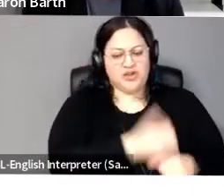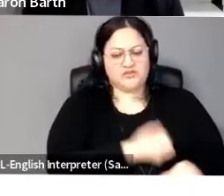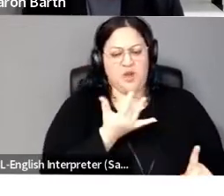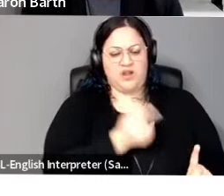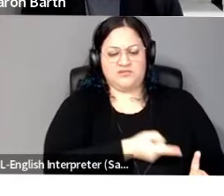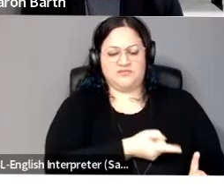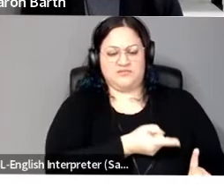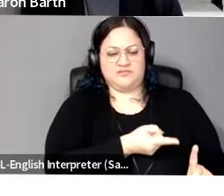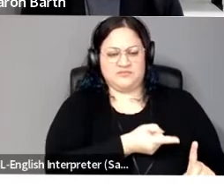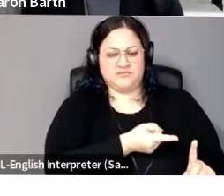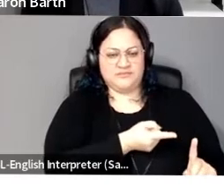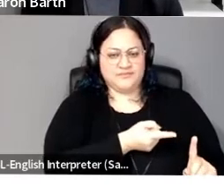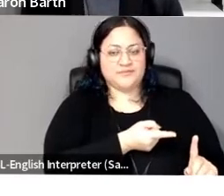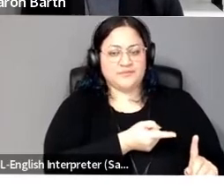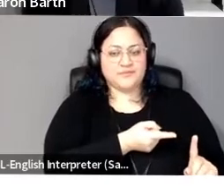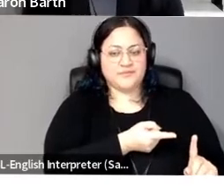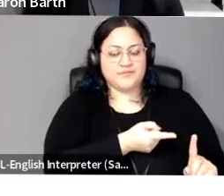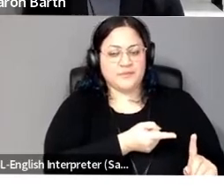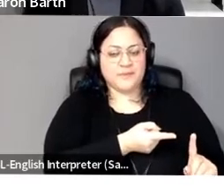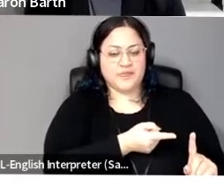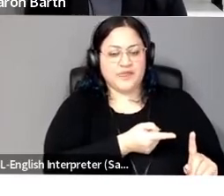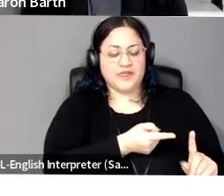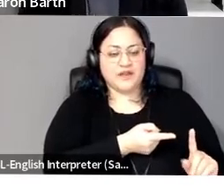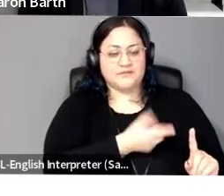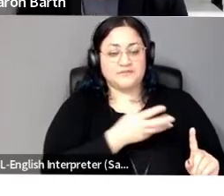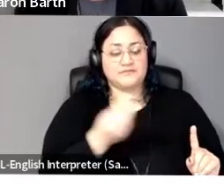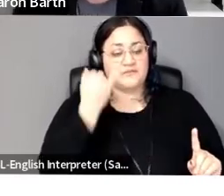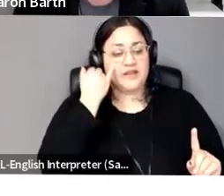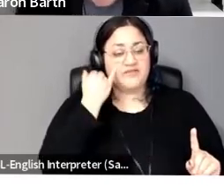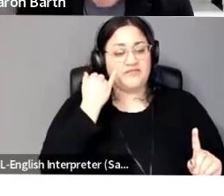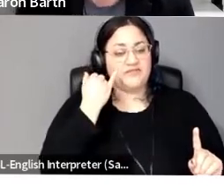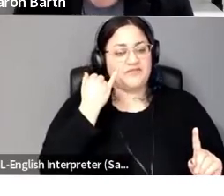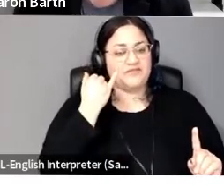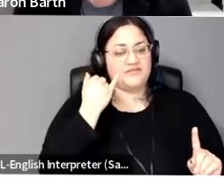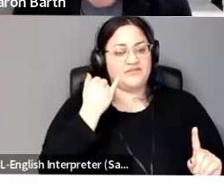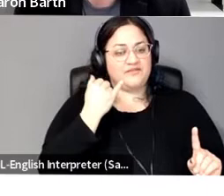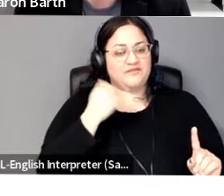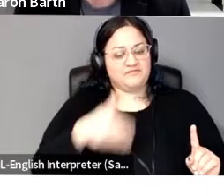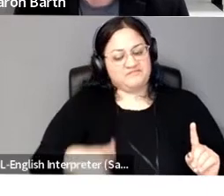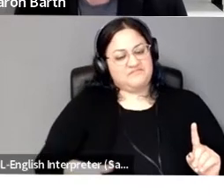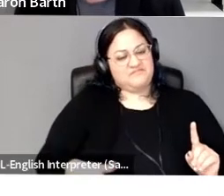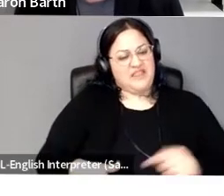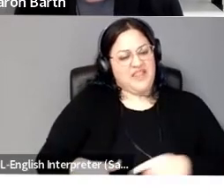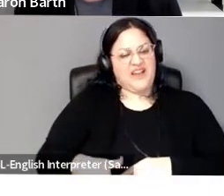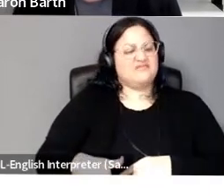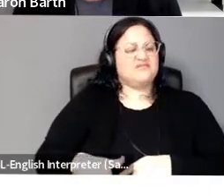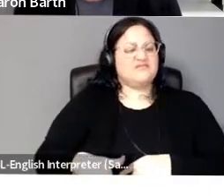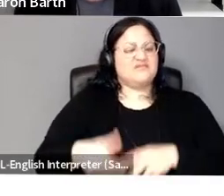it? Yeah, and if it's illogical, then where does the trust in our intuitions, where does that come